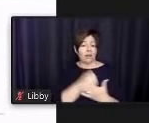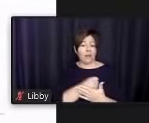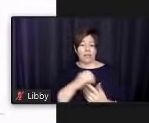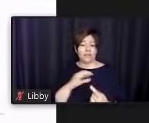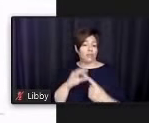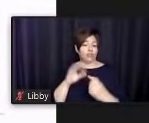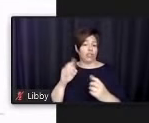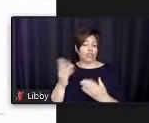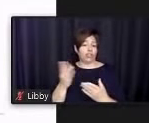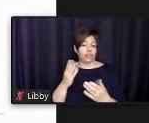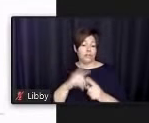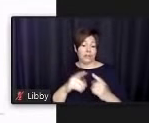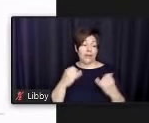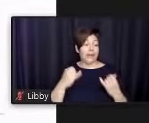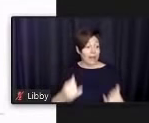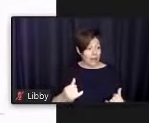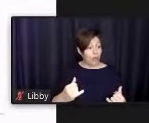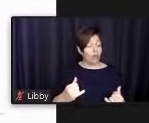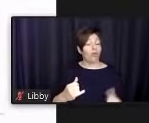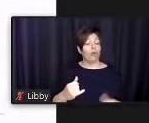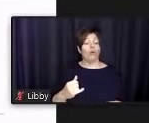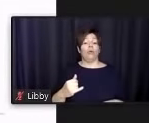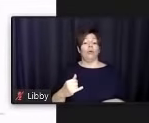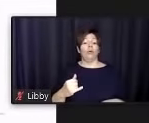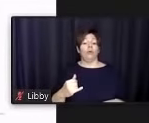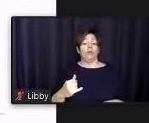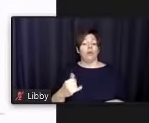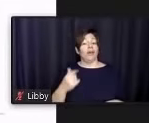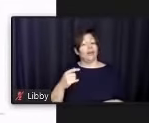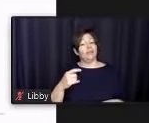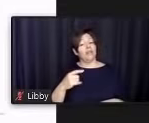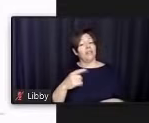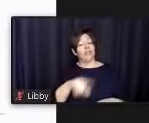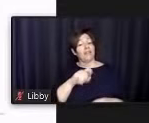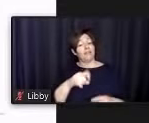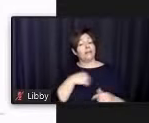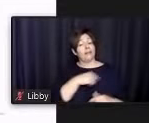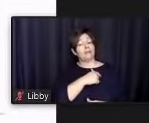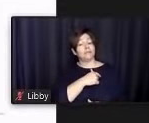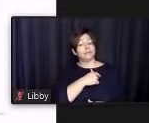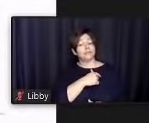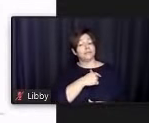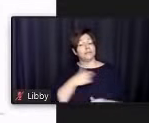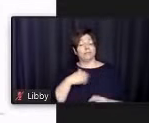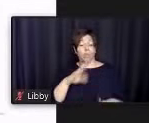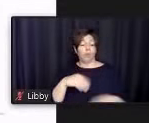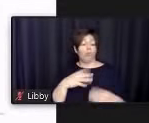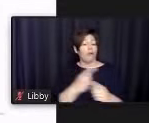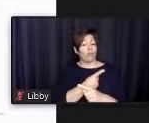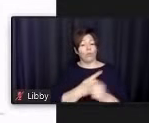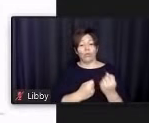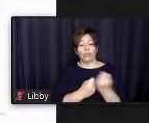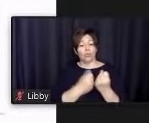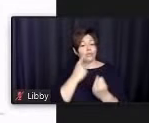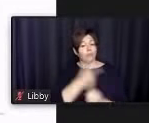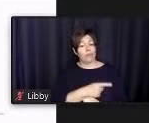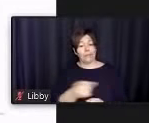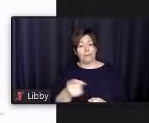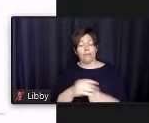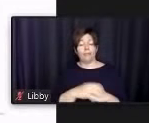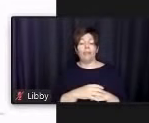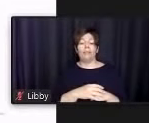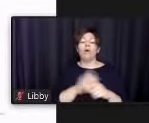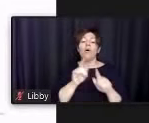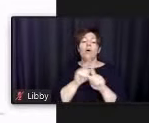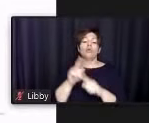but may need assistance from us to make sure that what we're doing is providing appropriate supports for them. But you also have to think about